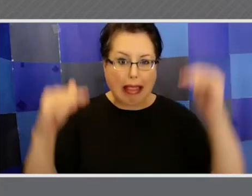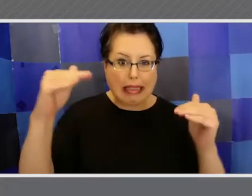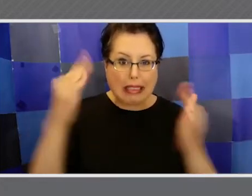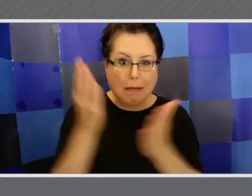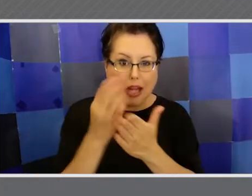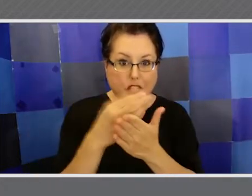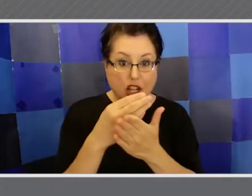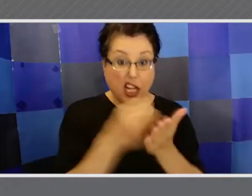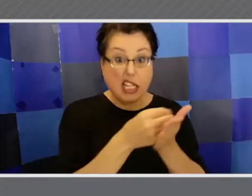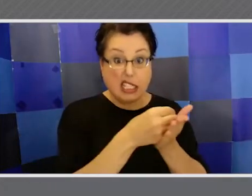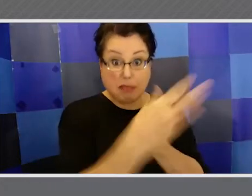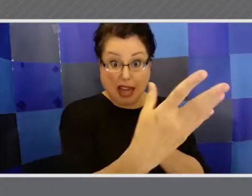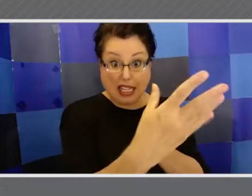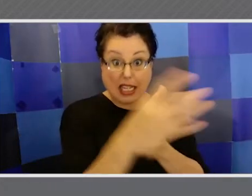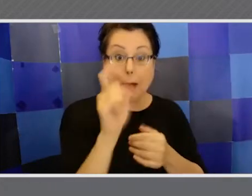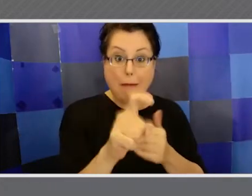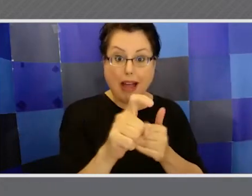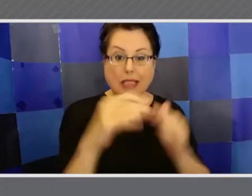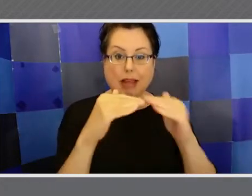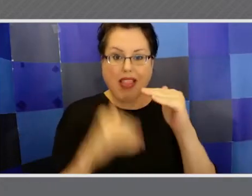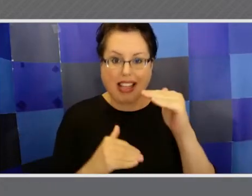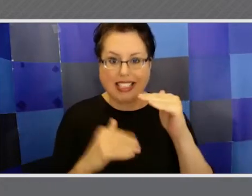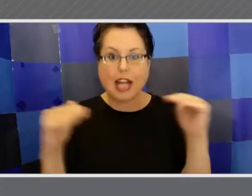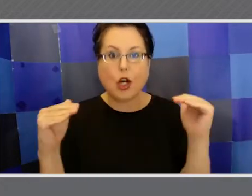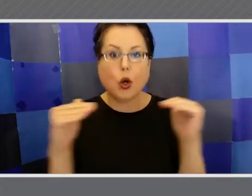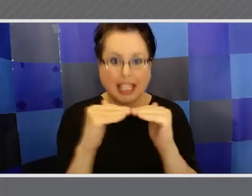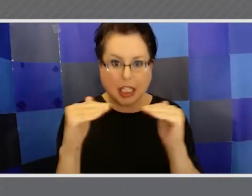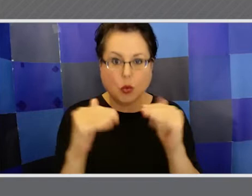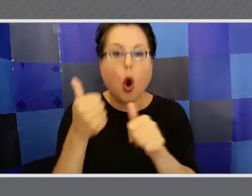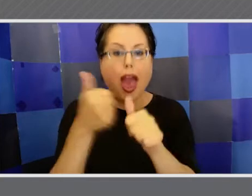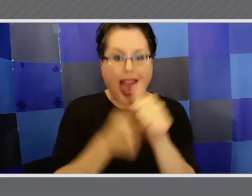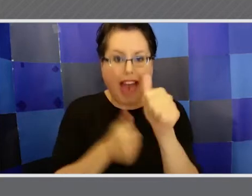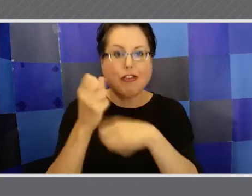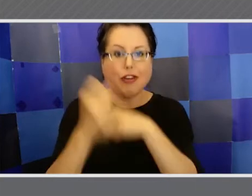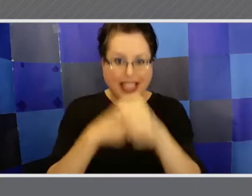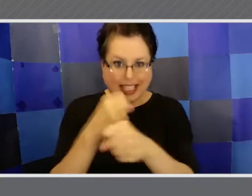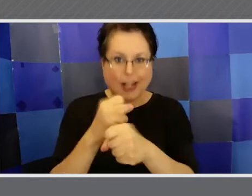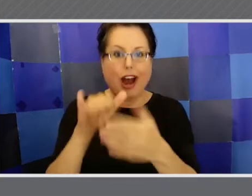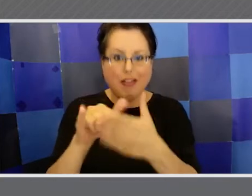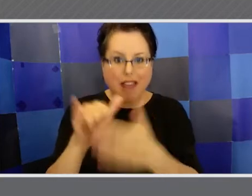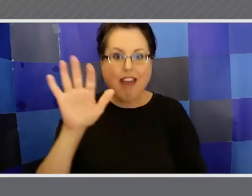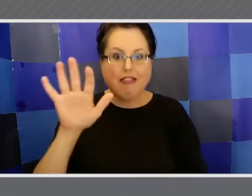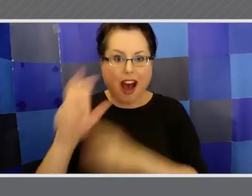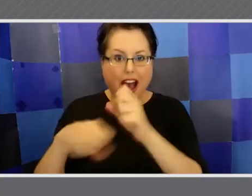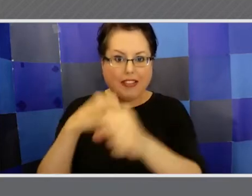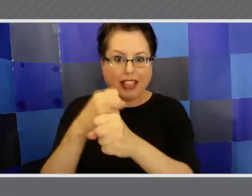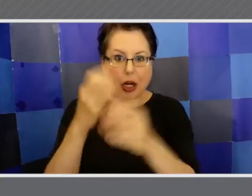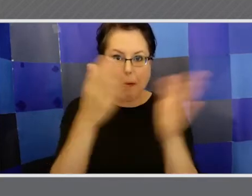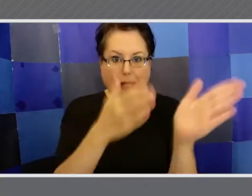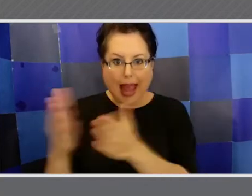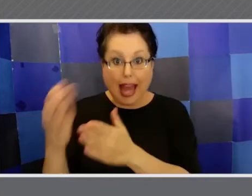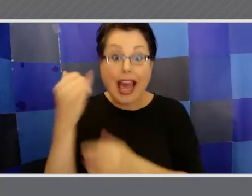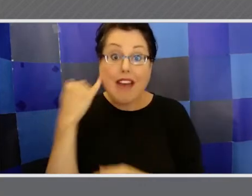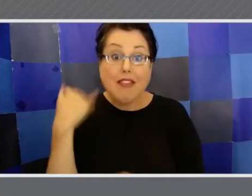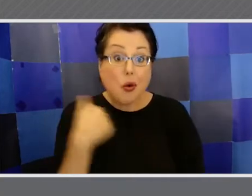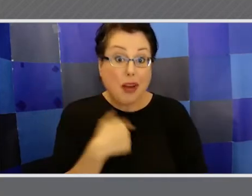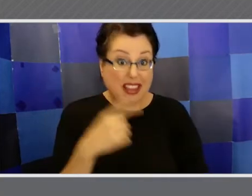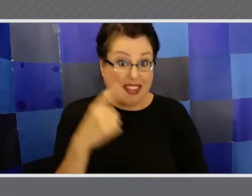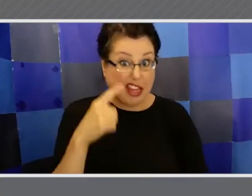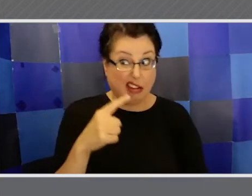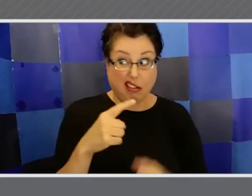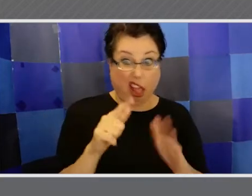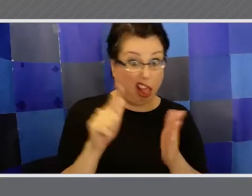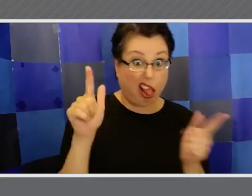than or equal to revenue in every single year of the 5-year plan. So if we're looking at significantly lower revenue